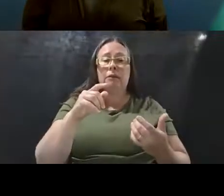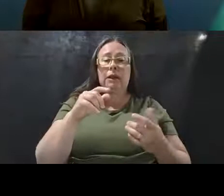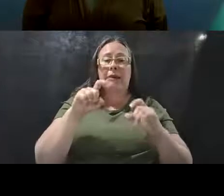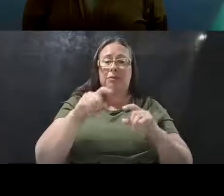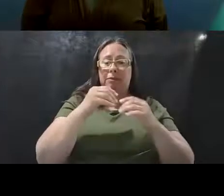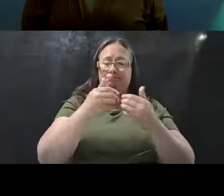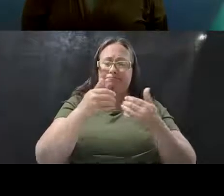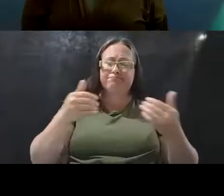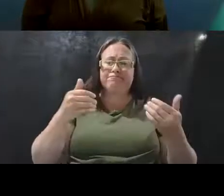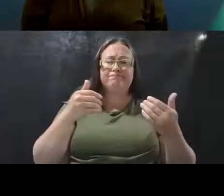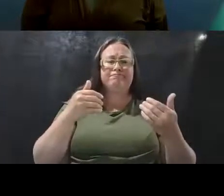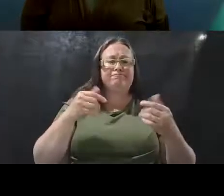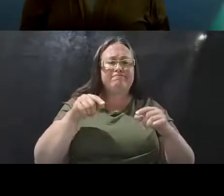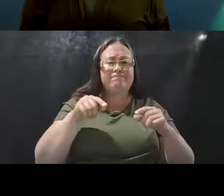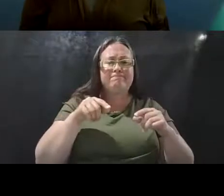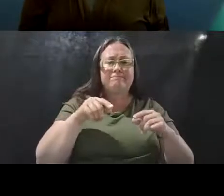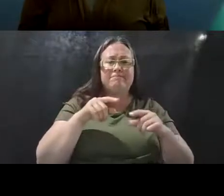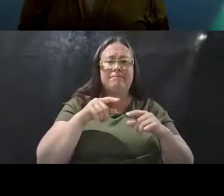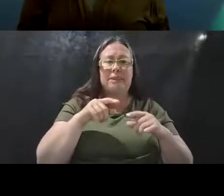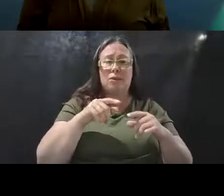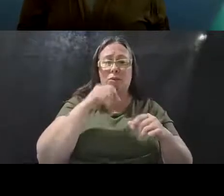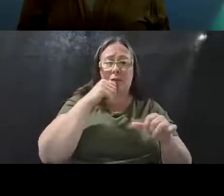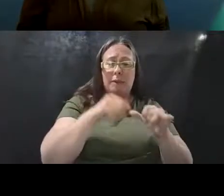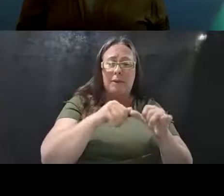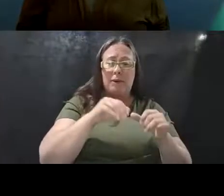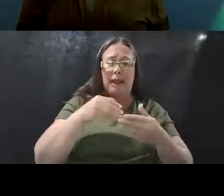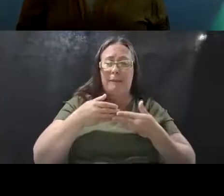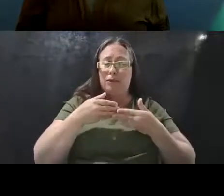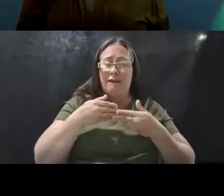into any cell type within the body. So that was the real